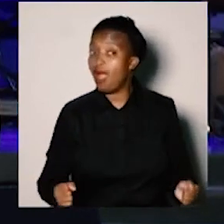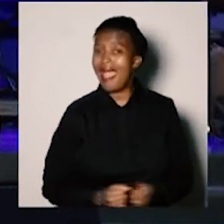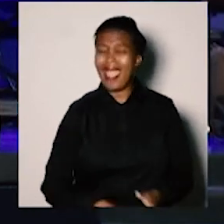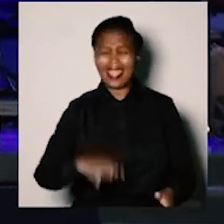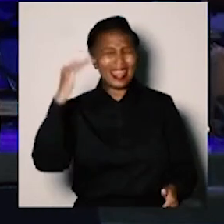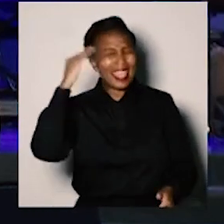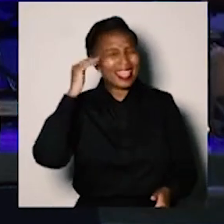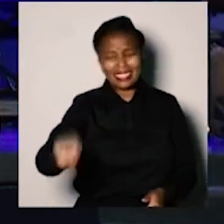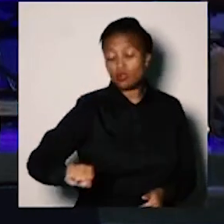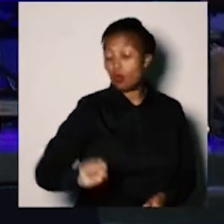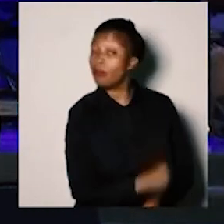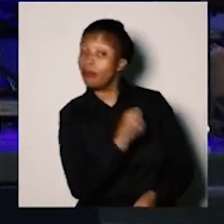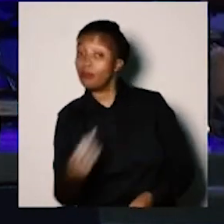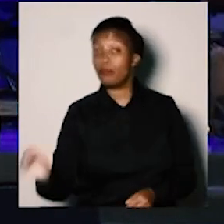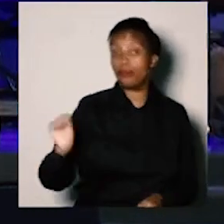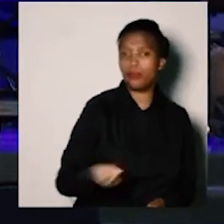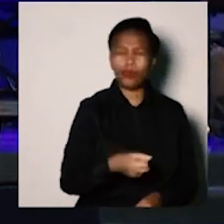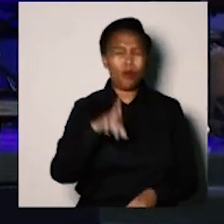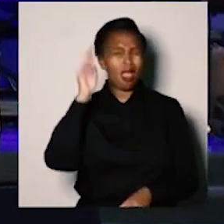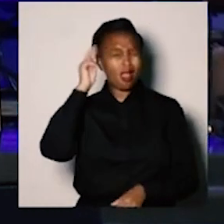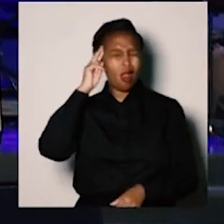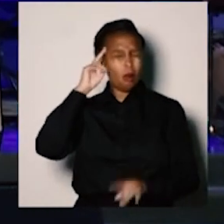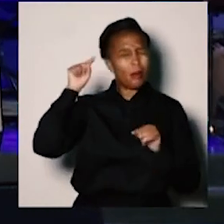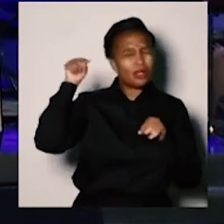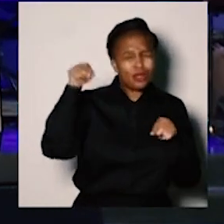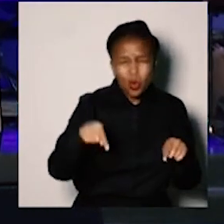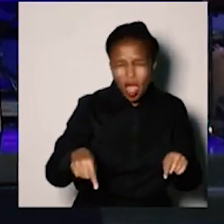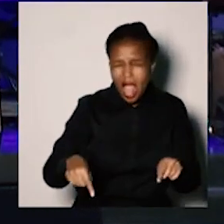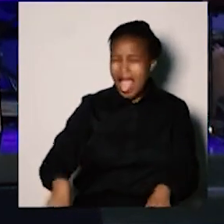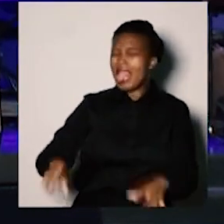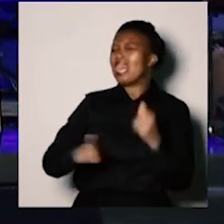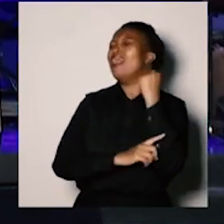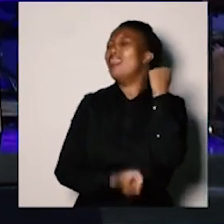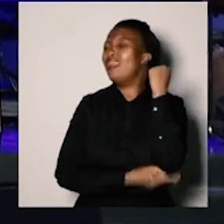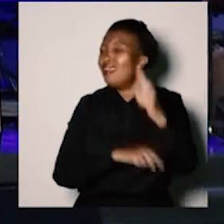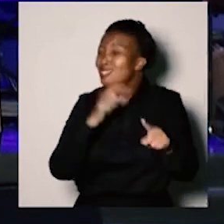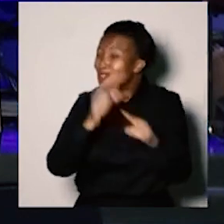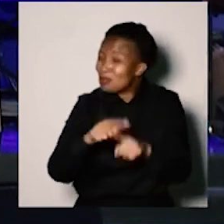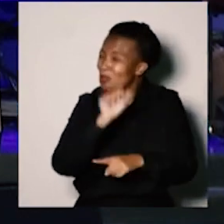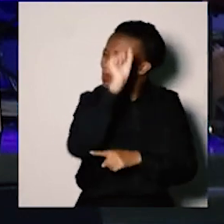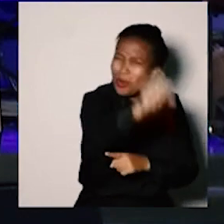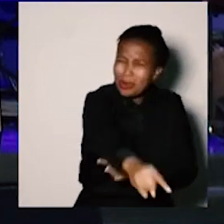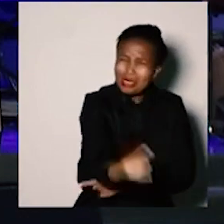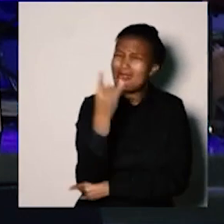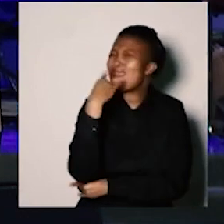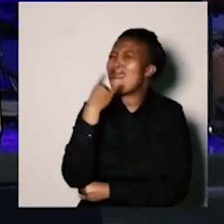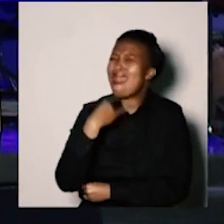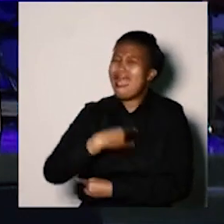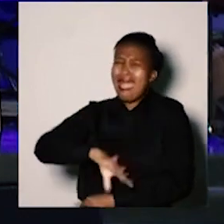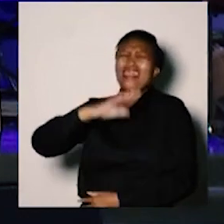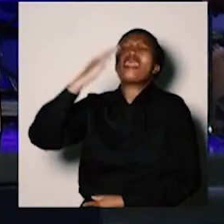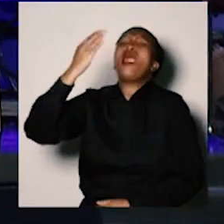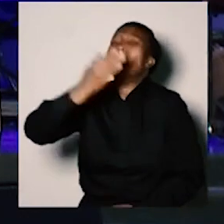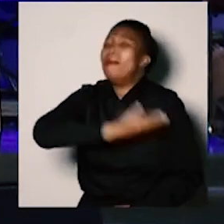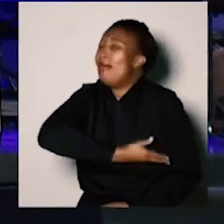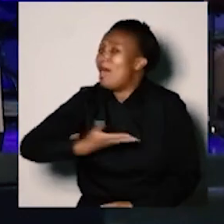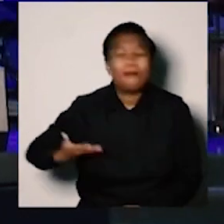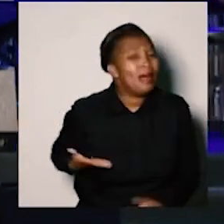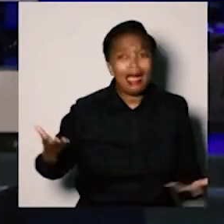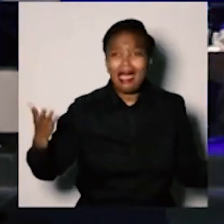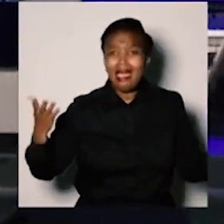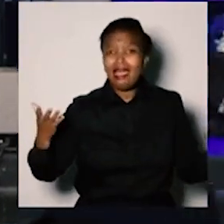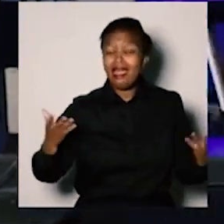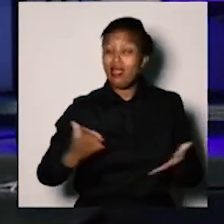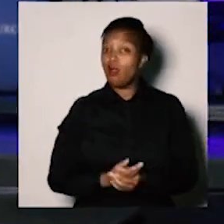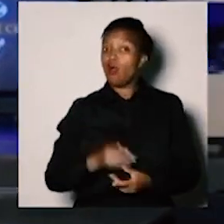bashed. I still remember today, the last words this young man spoke when he cried, Ma! See, when you're in